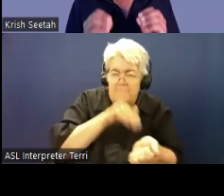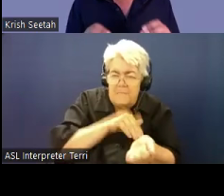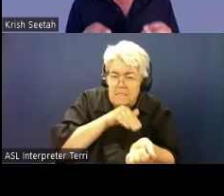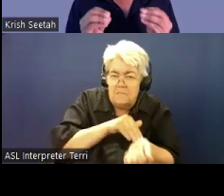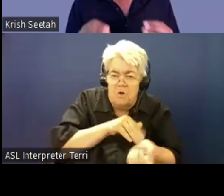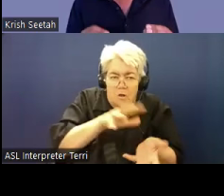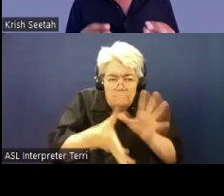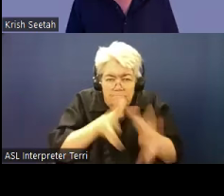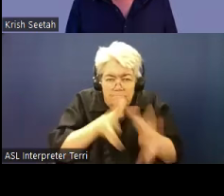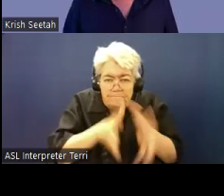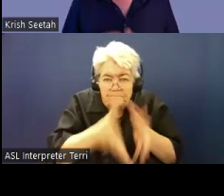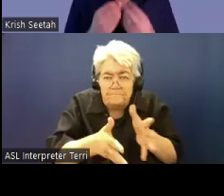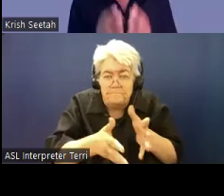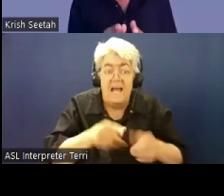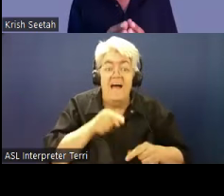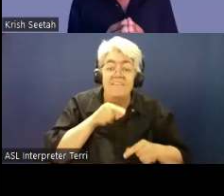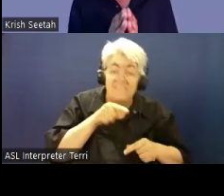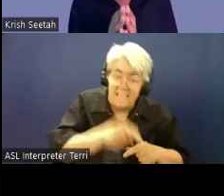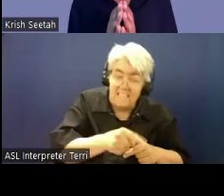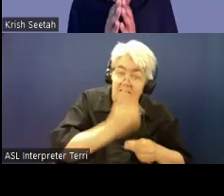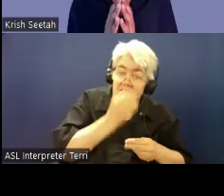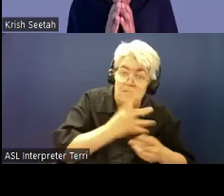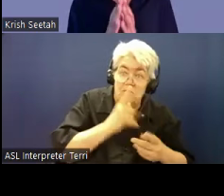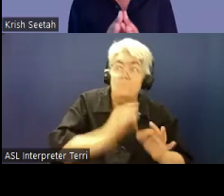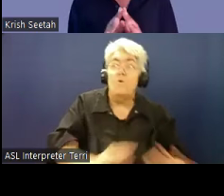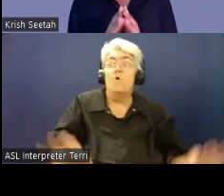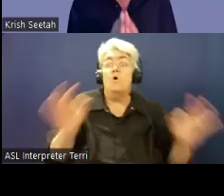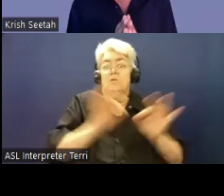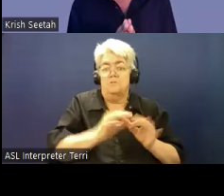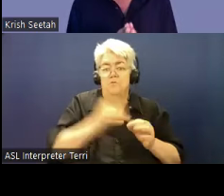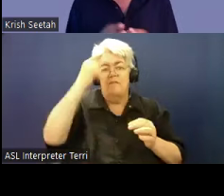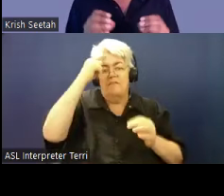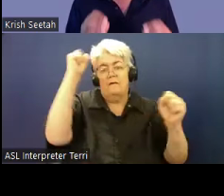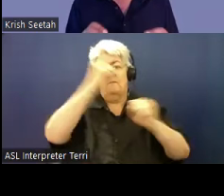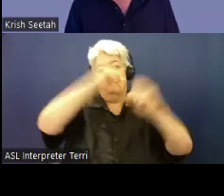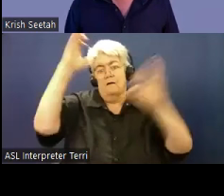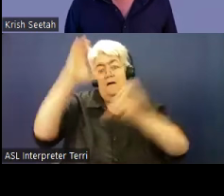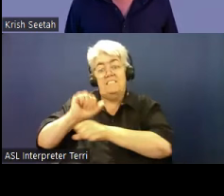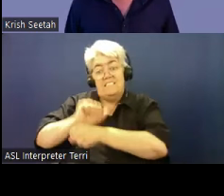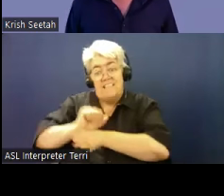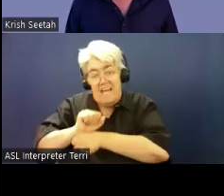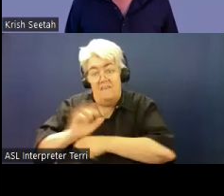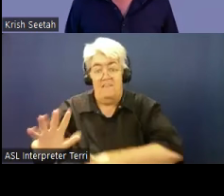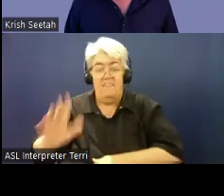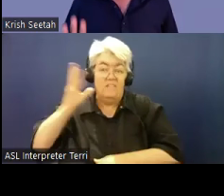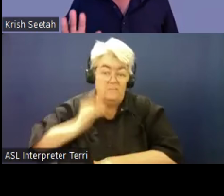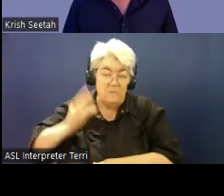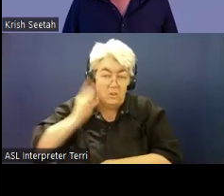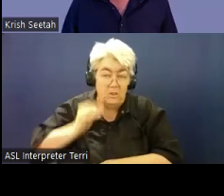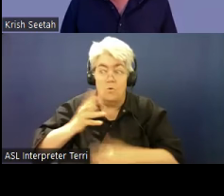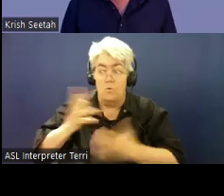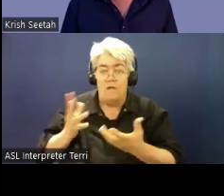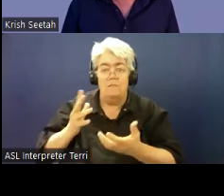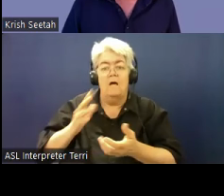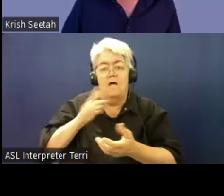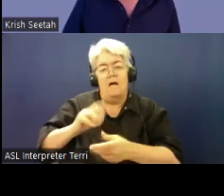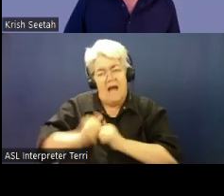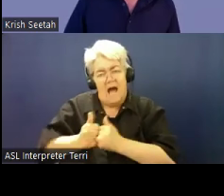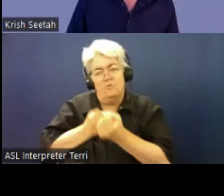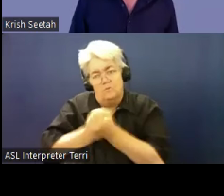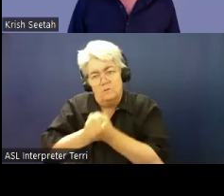is really critical to providing a much better understanding of enslavement and the life ways of labouring peoples. Thank you very much.